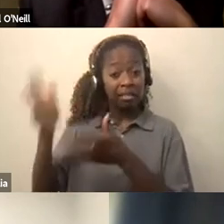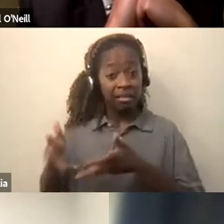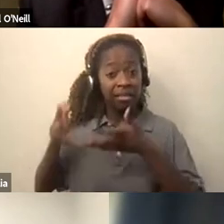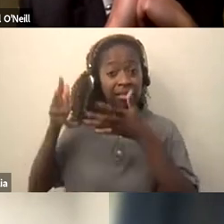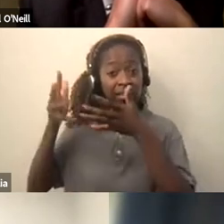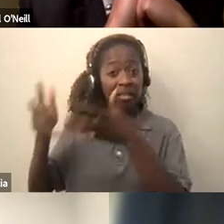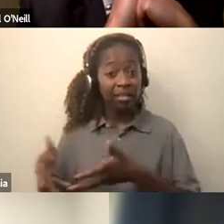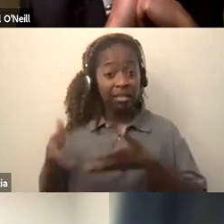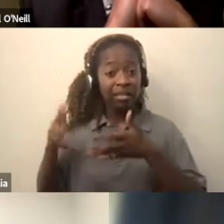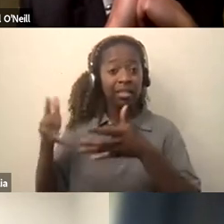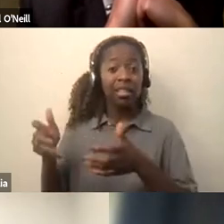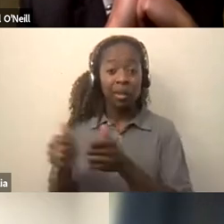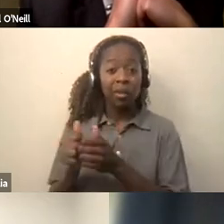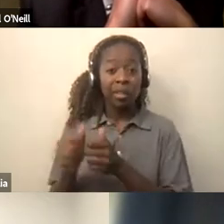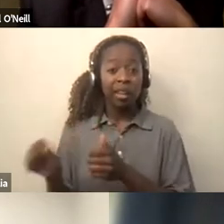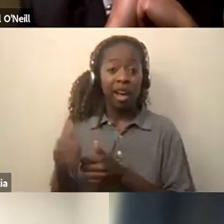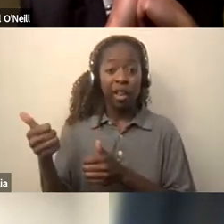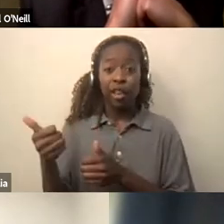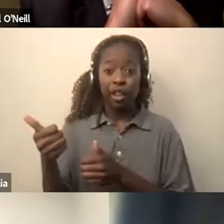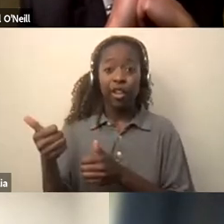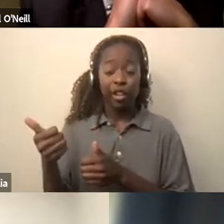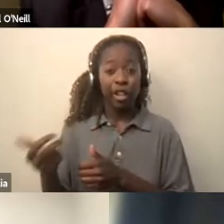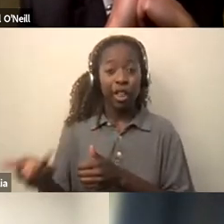three children from east boston